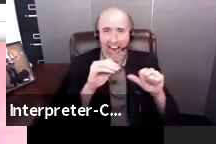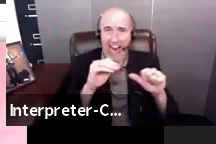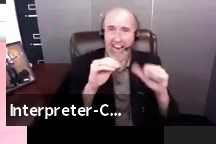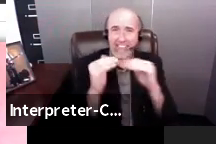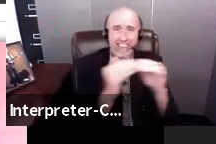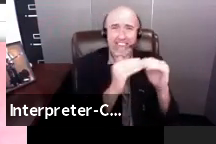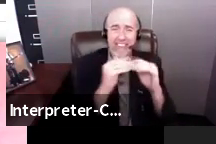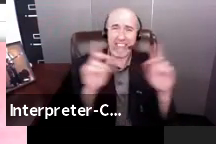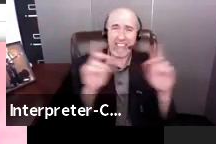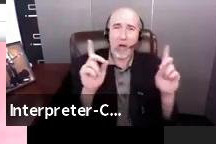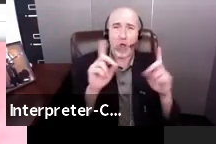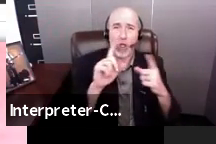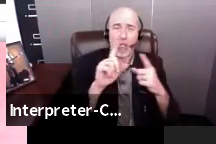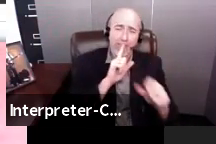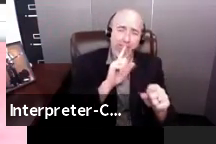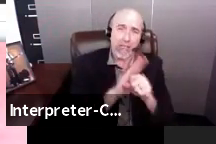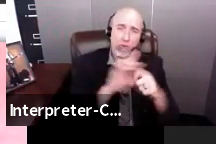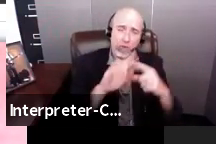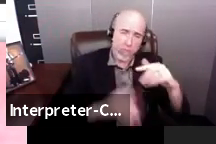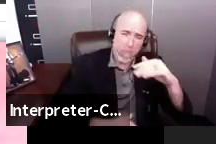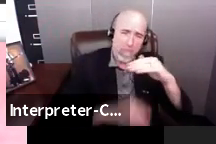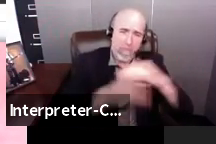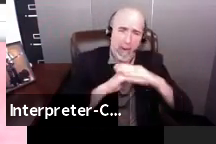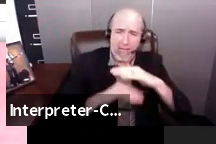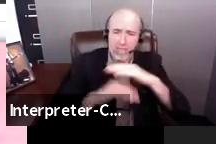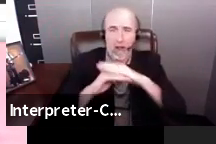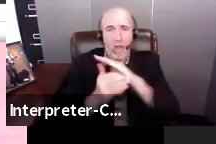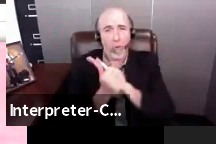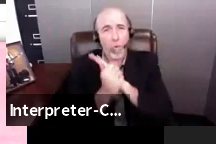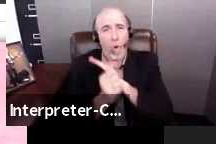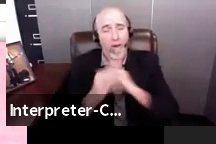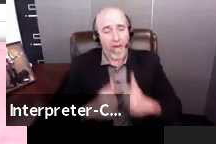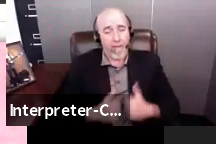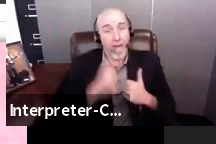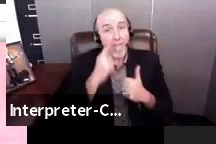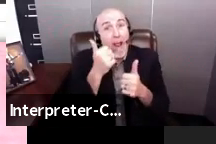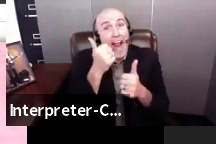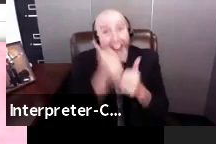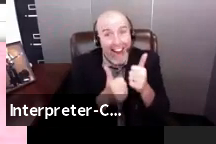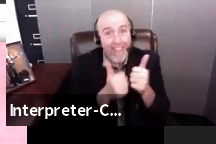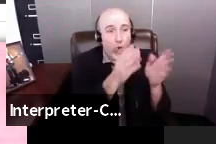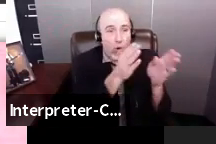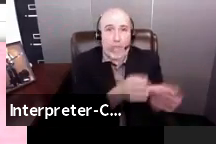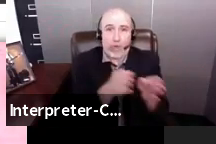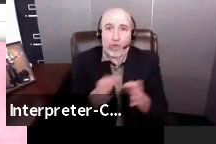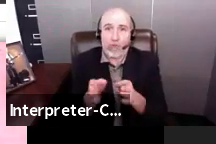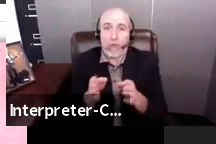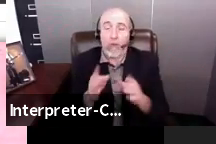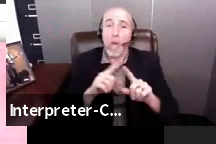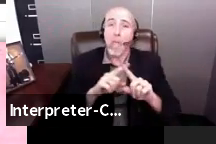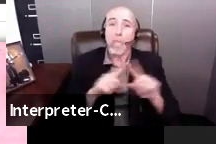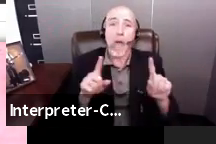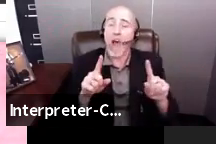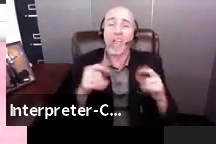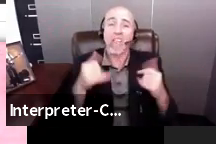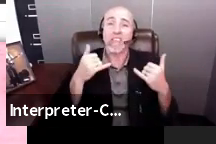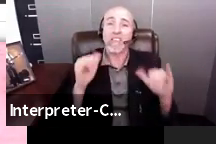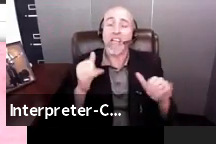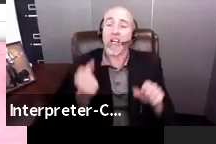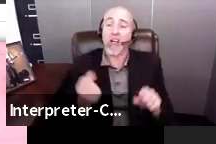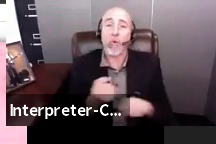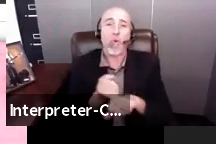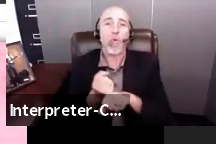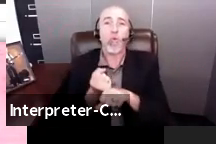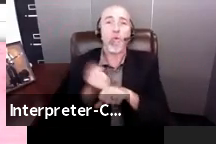to maximizing the quality of life of every person, but which still squanders the majority of